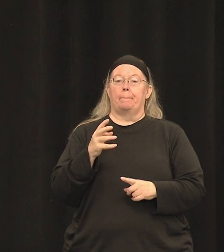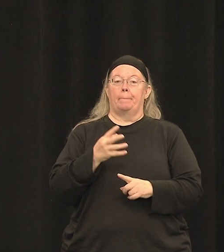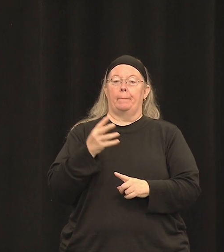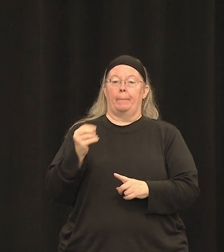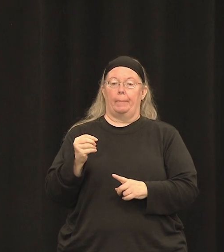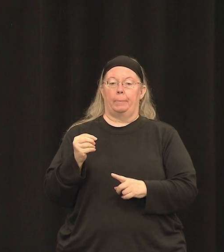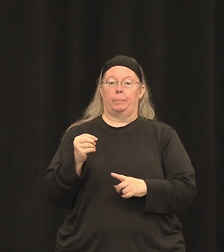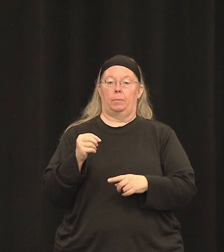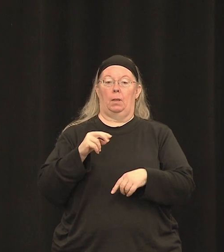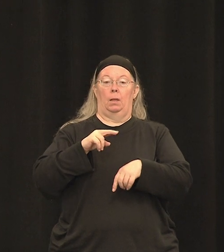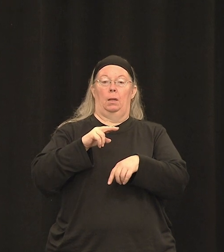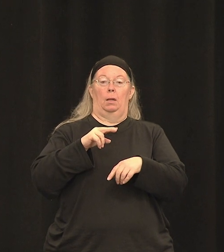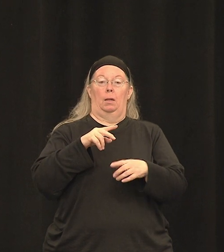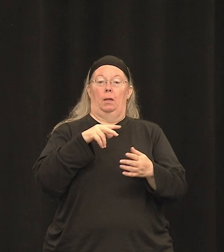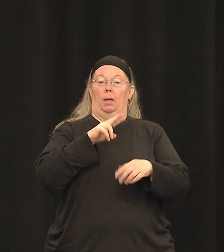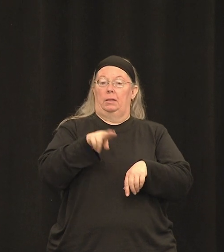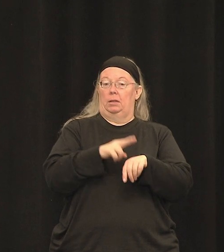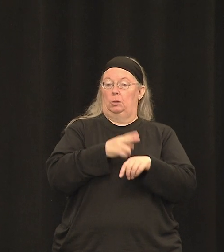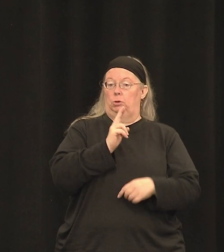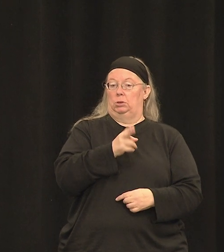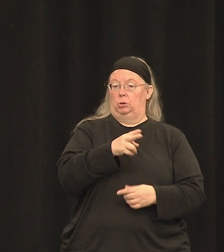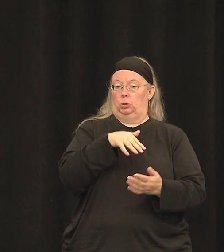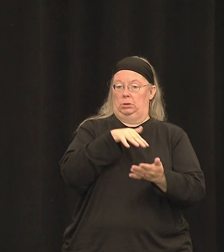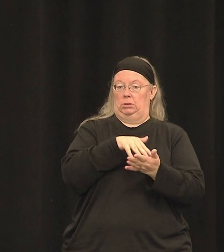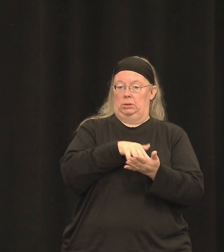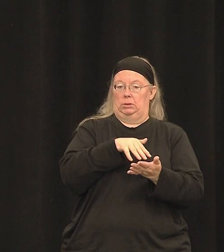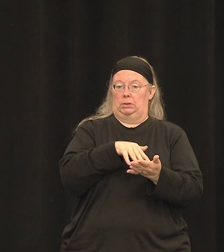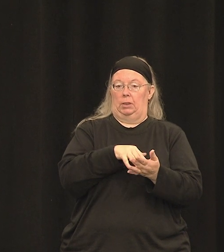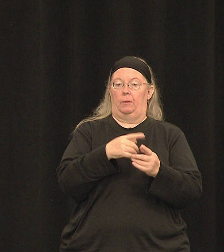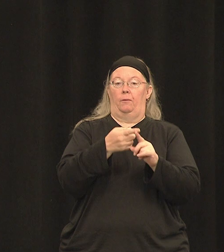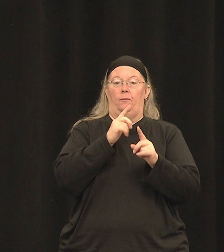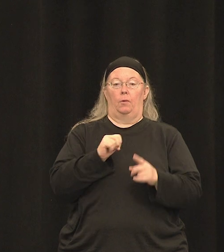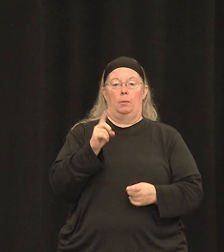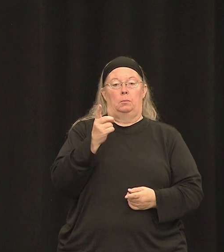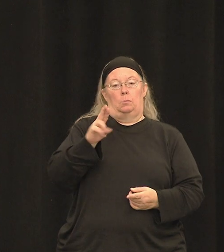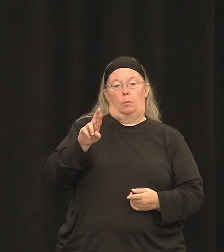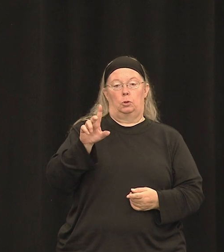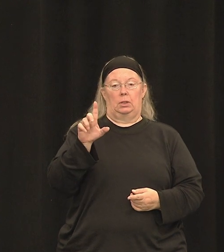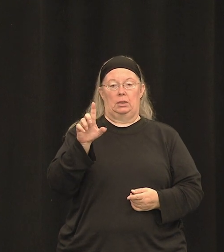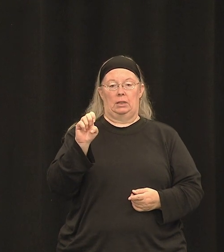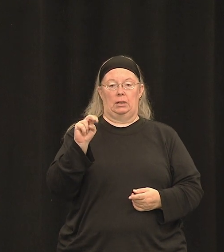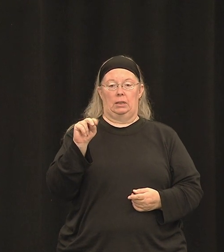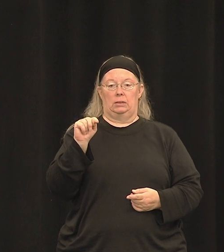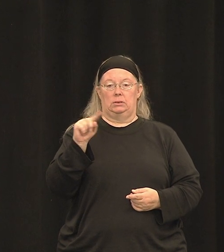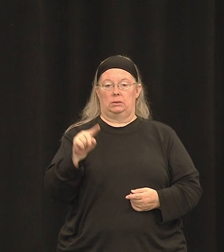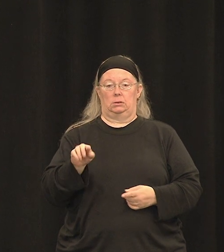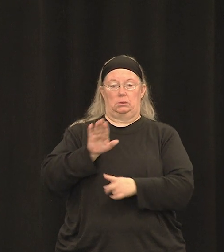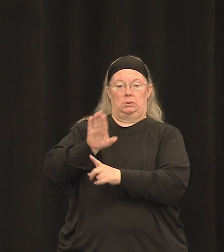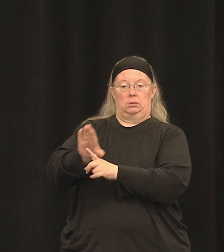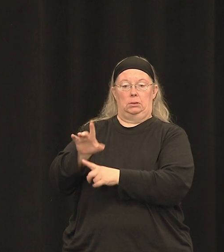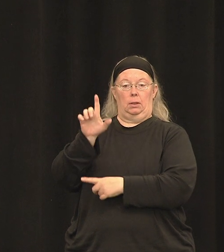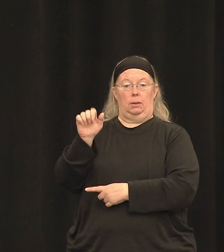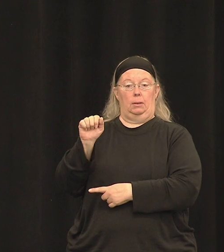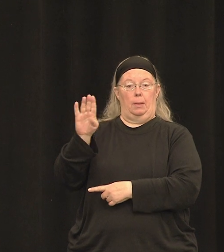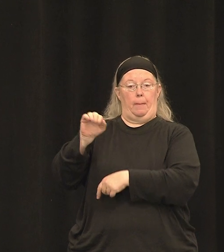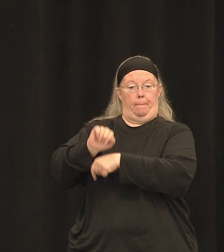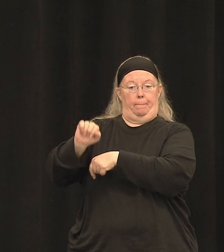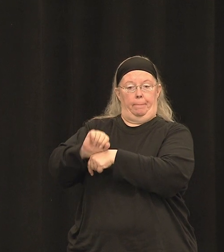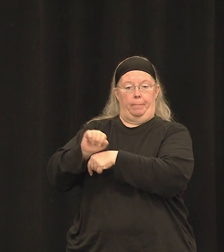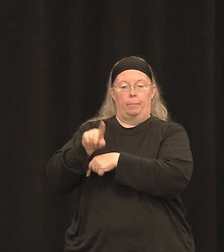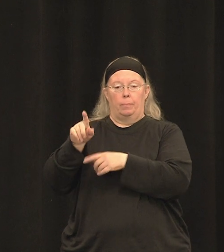also promoted other programs as well. But for today, I will focus on gene therapy in our large animal